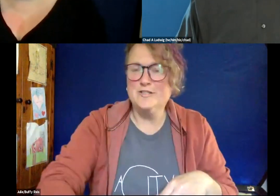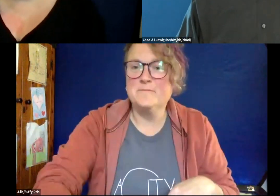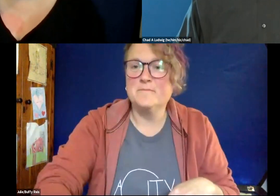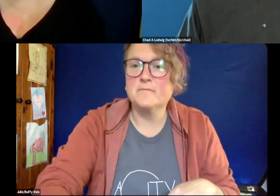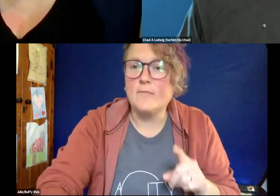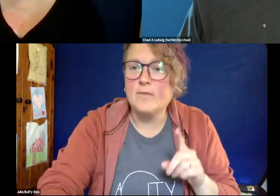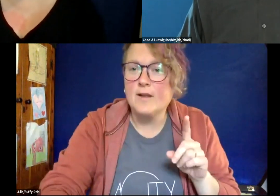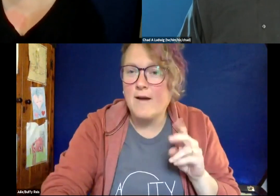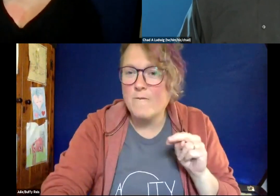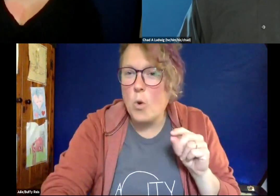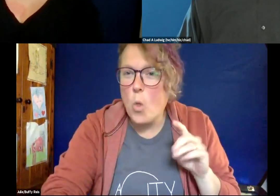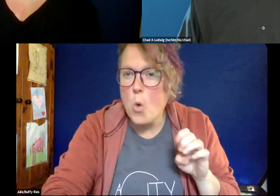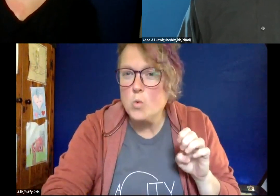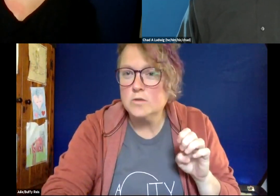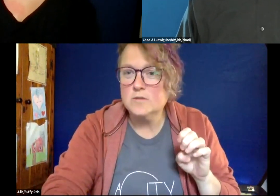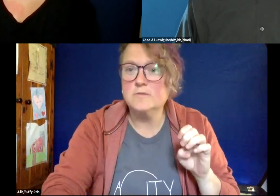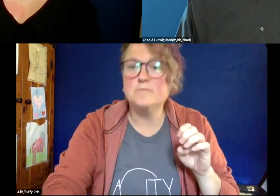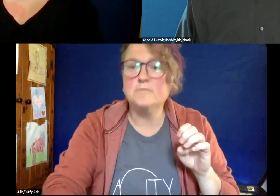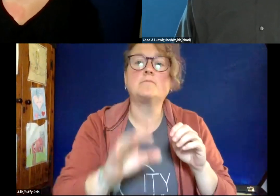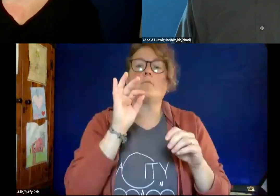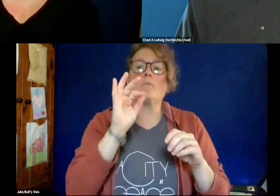Hi, Hey, you you guys. two. Oh, sorry.